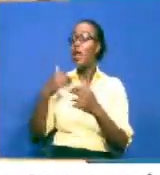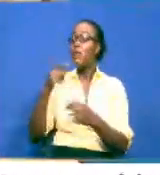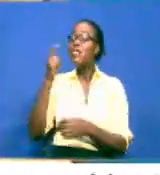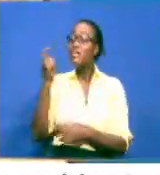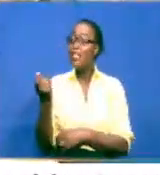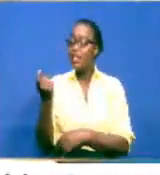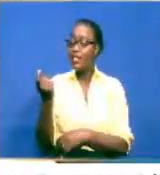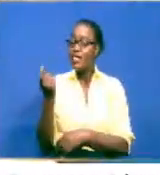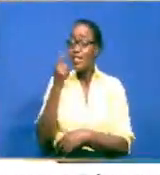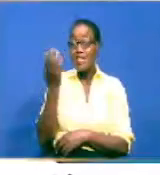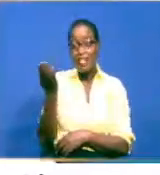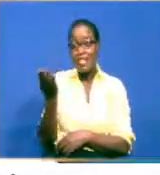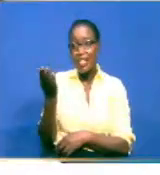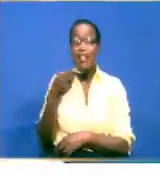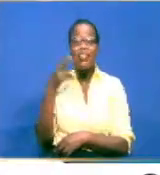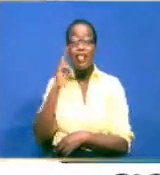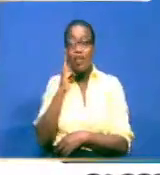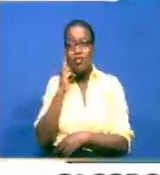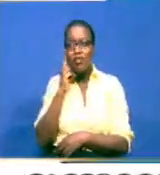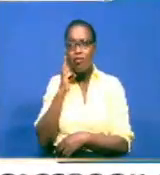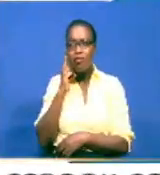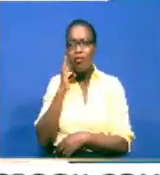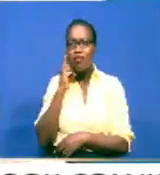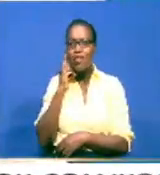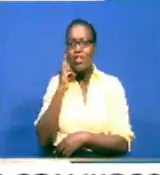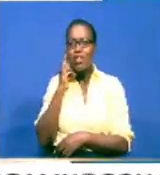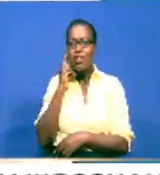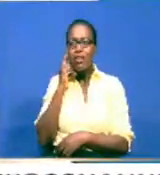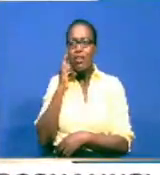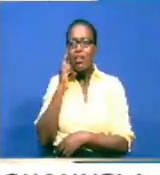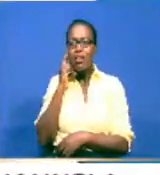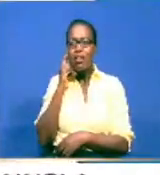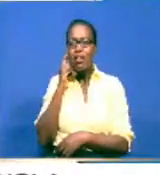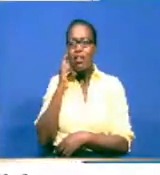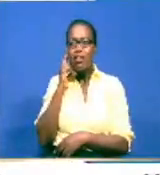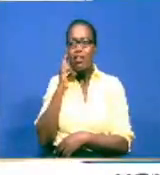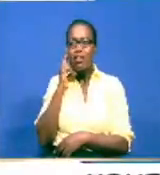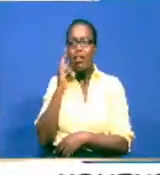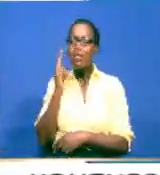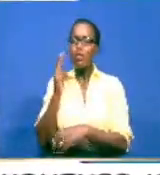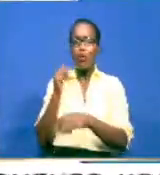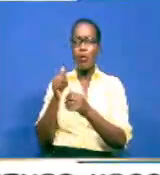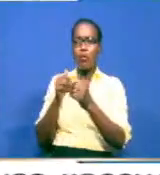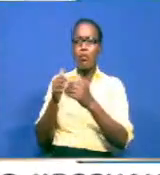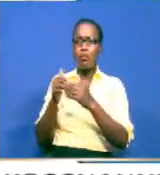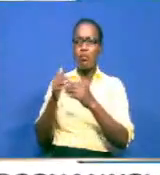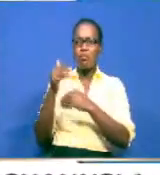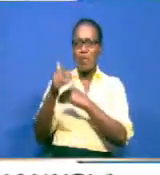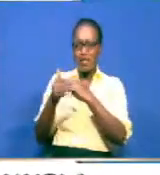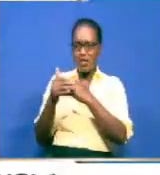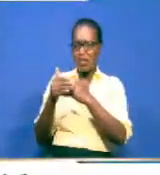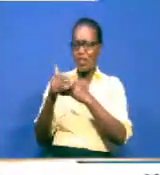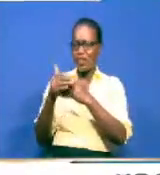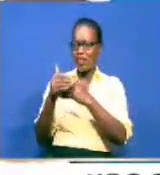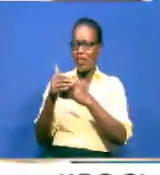in Shanda, there's a deaf who was, you know... almost past curfew time. No, not really past curfew